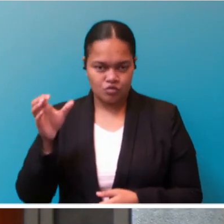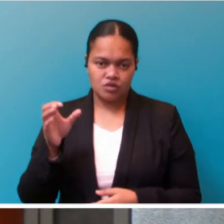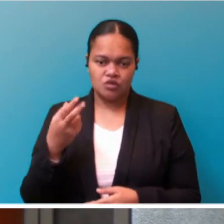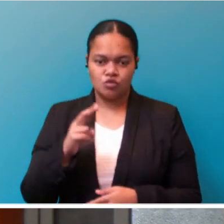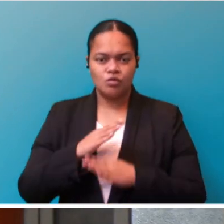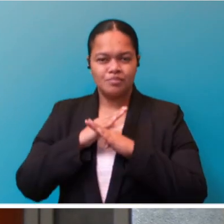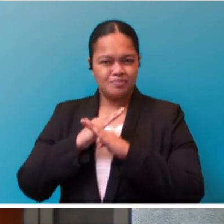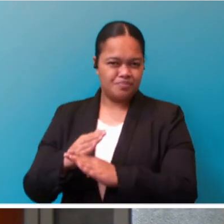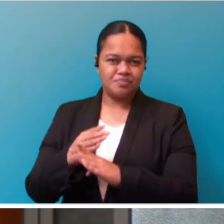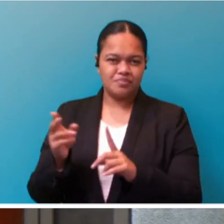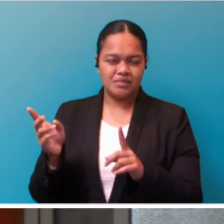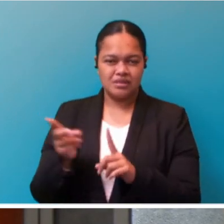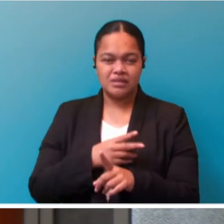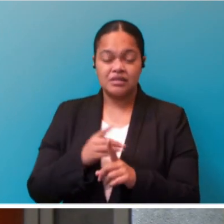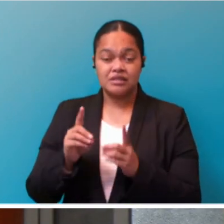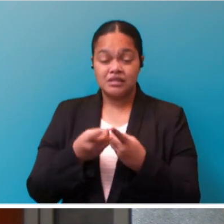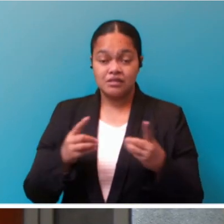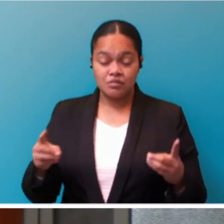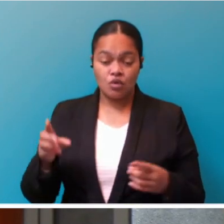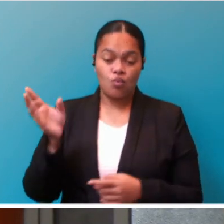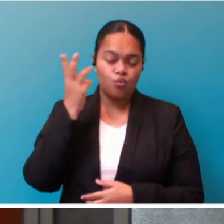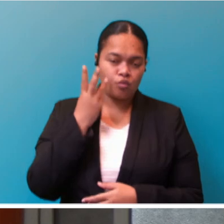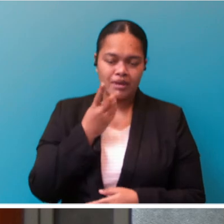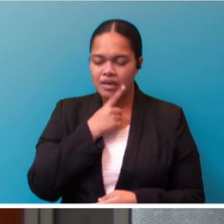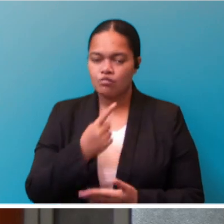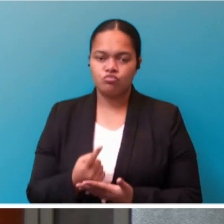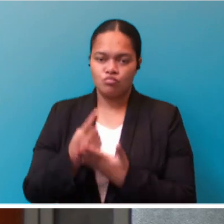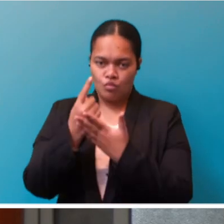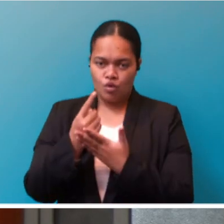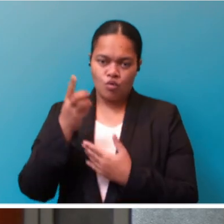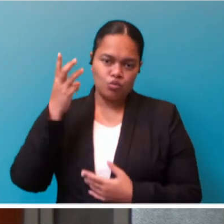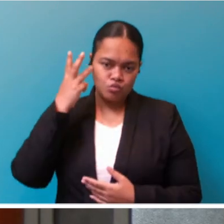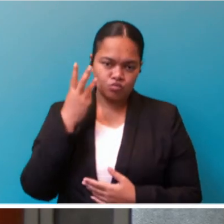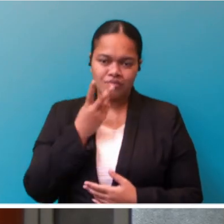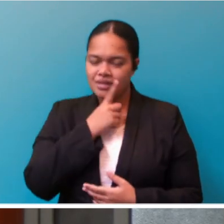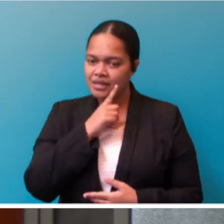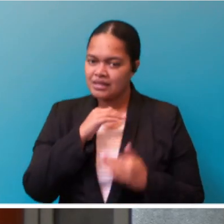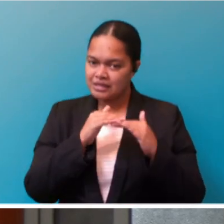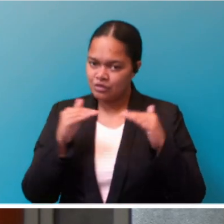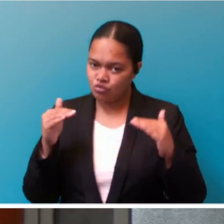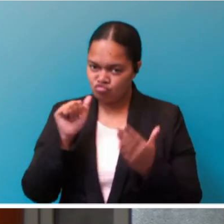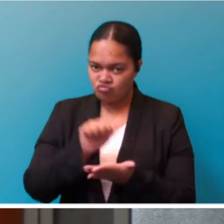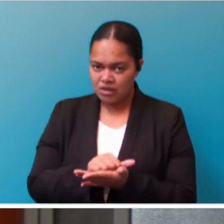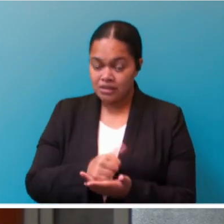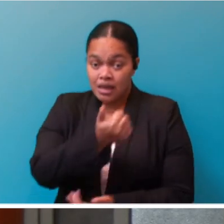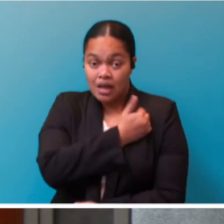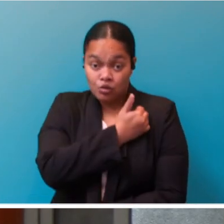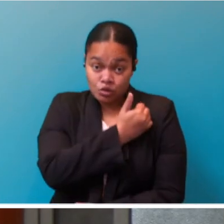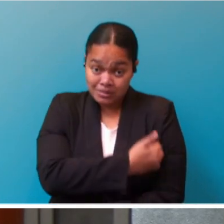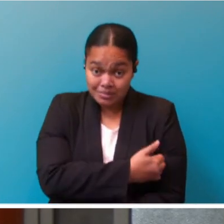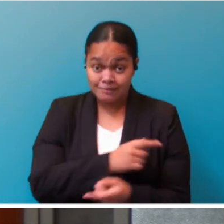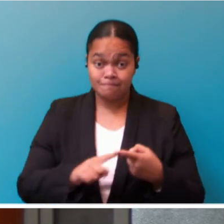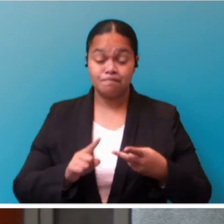eliminate discrimination against women and girls in all areas and promotes women and girls' equal rights. As an accountability mechanism,